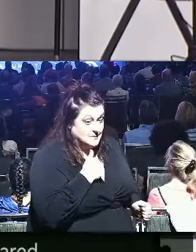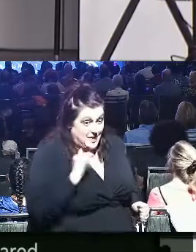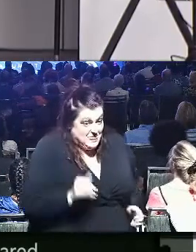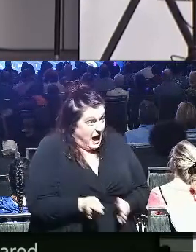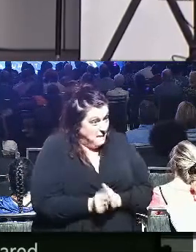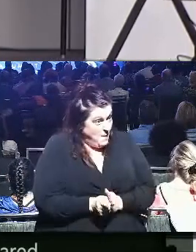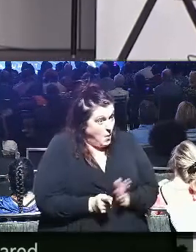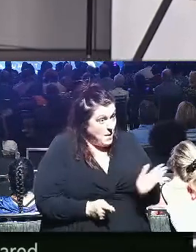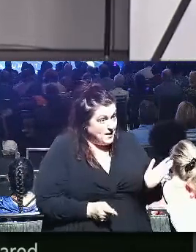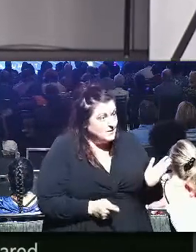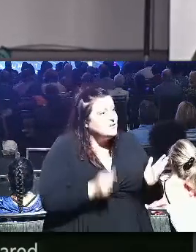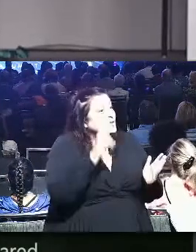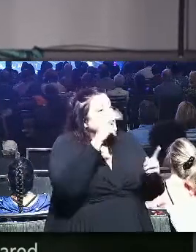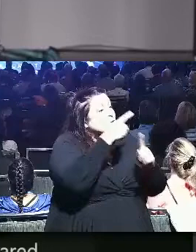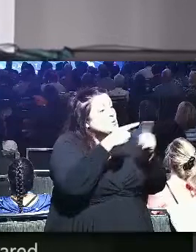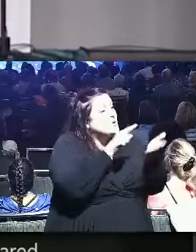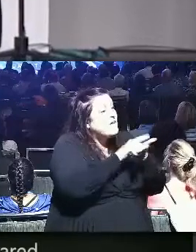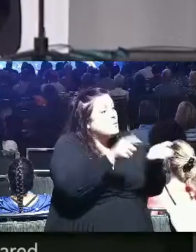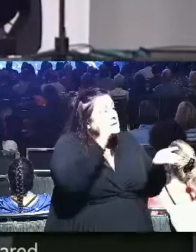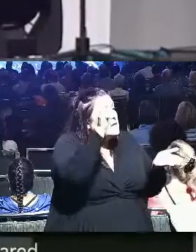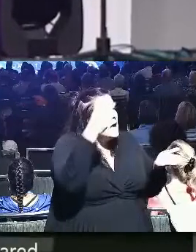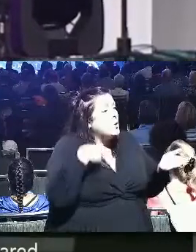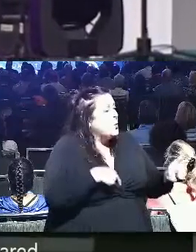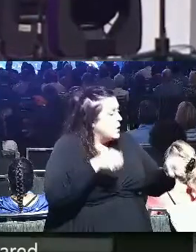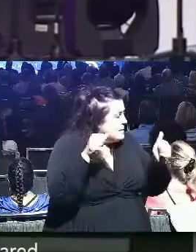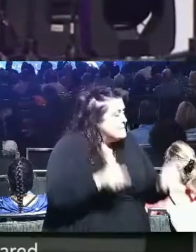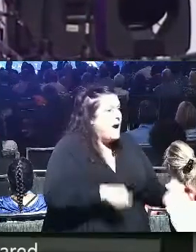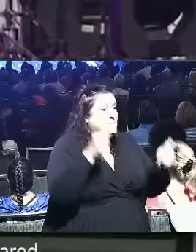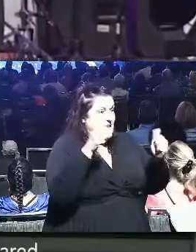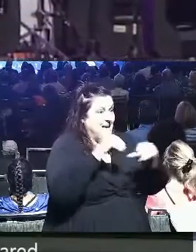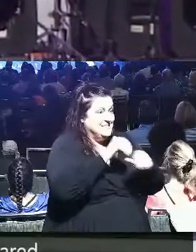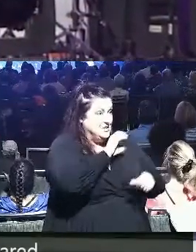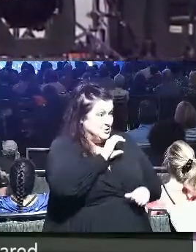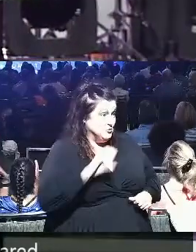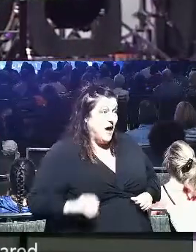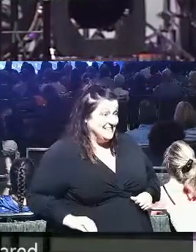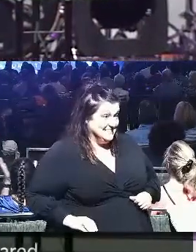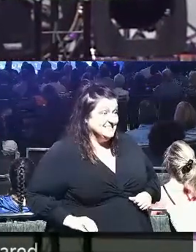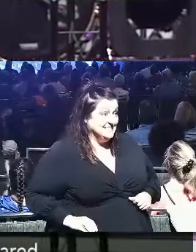2.5 weeks later, folks, we were baptized into Christ.